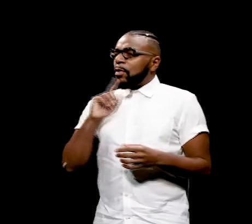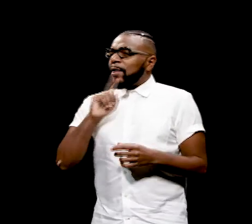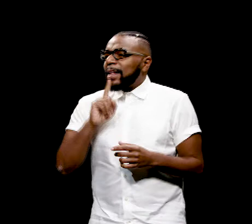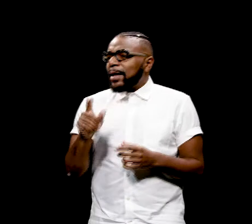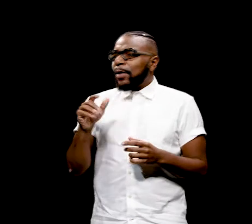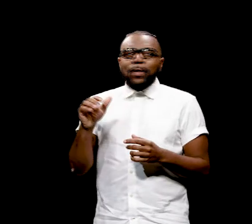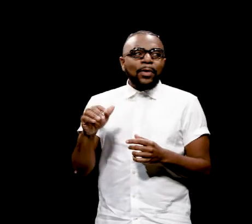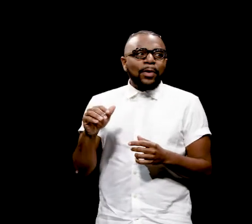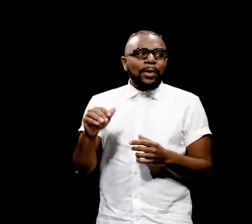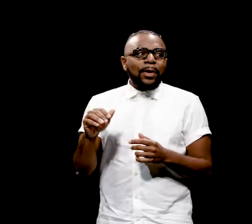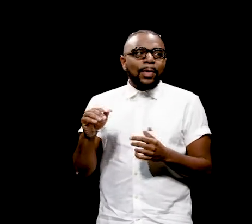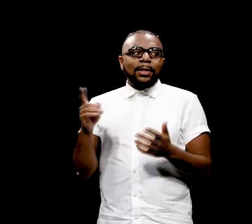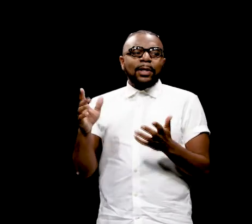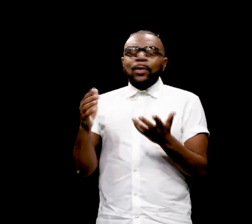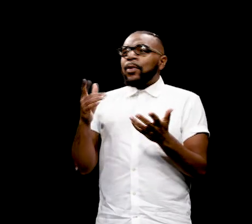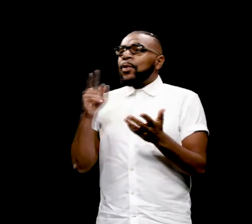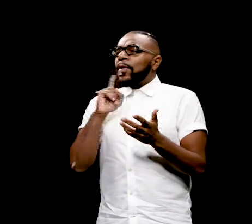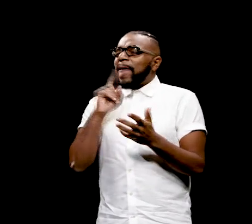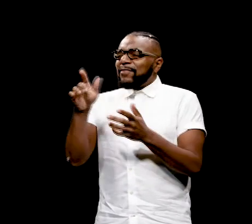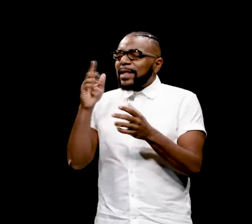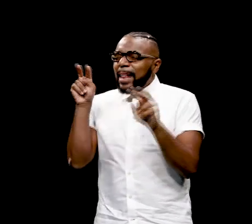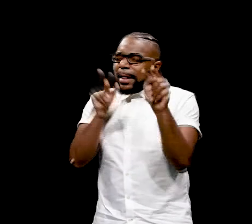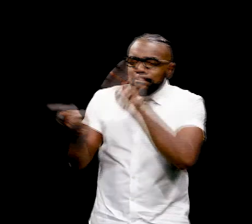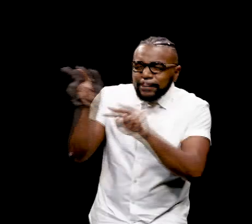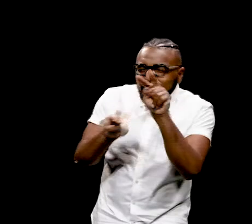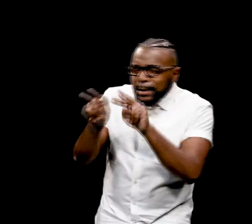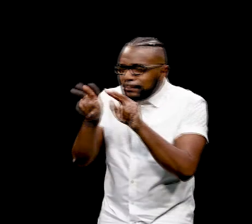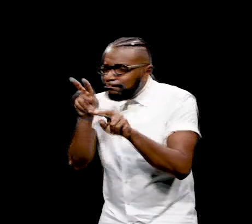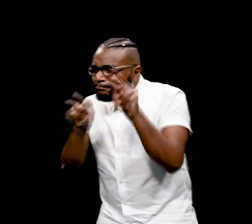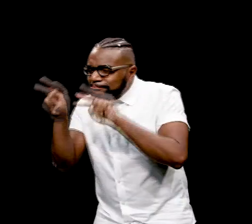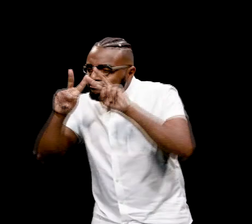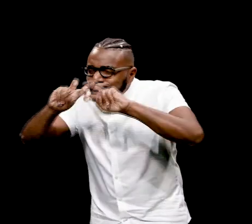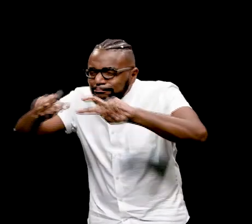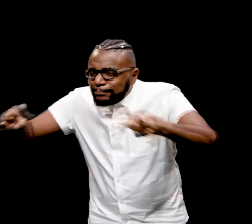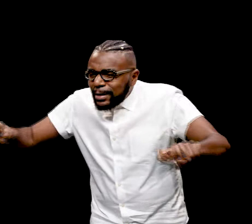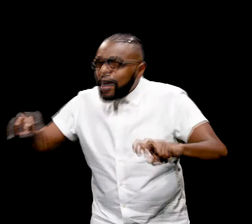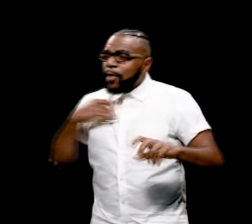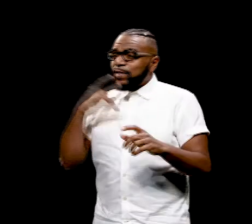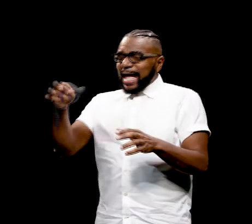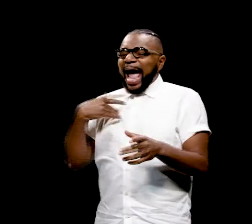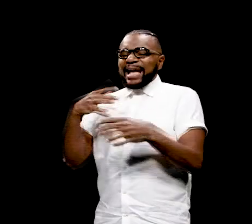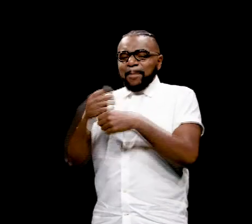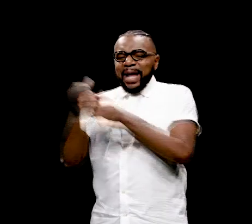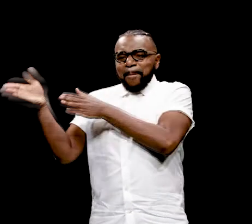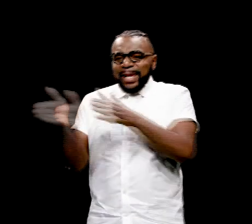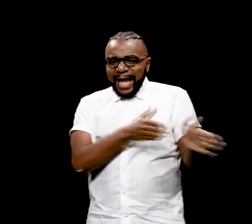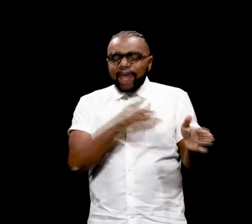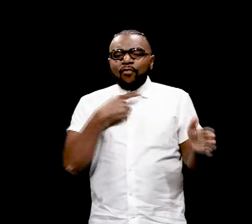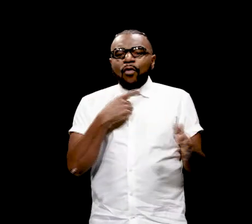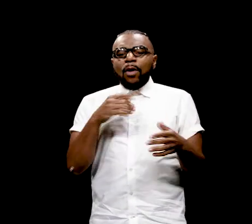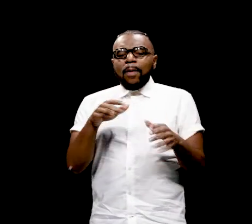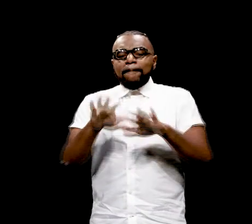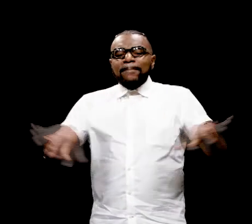have 3 3/4. We have to look carefully at the reason that I had to put together a Rethinking Public Safety plan this